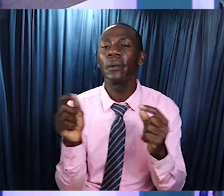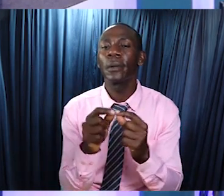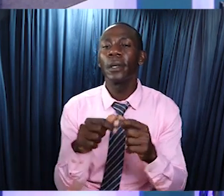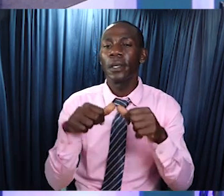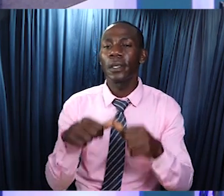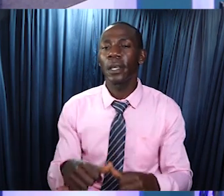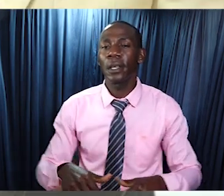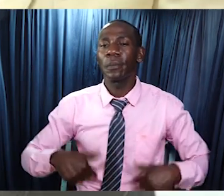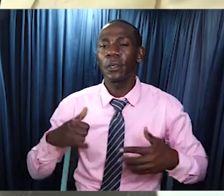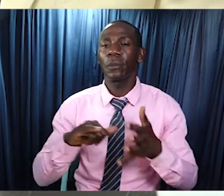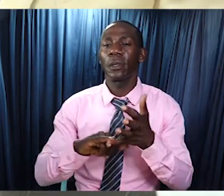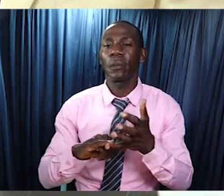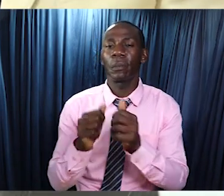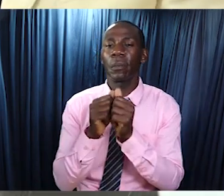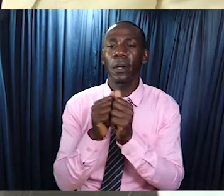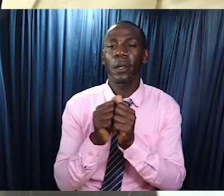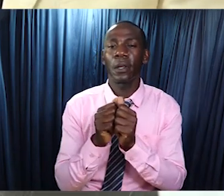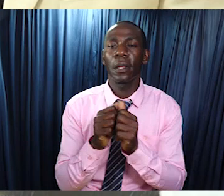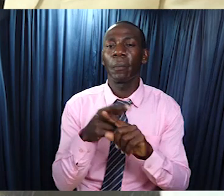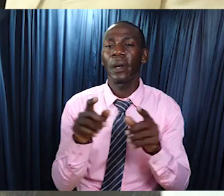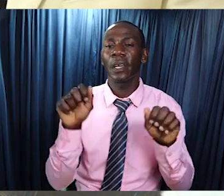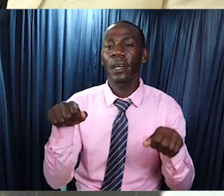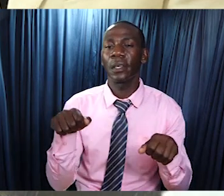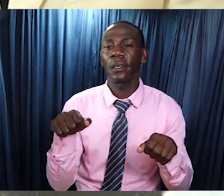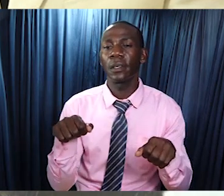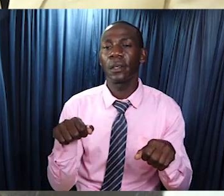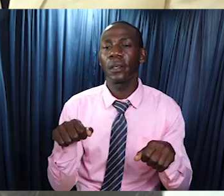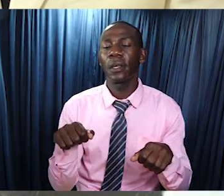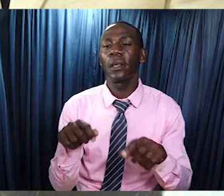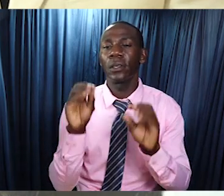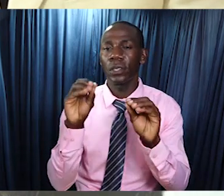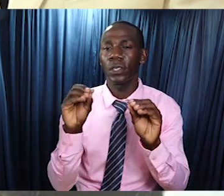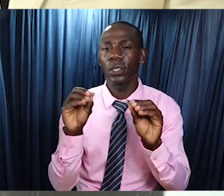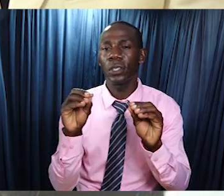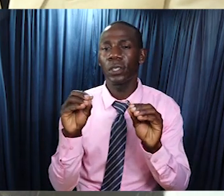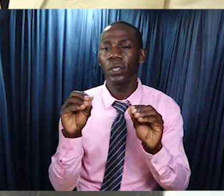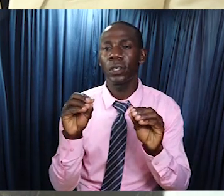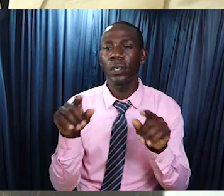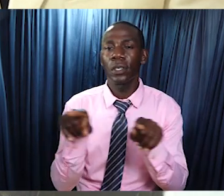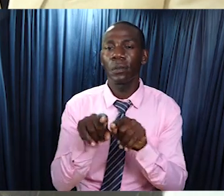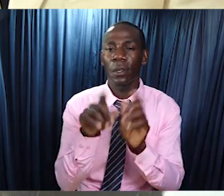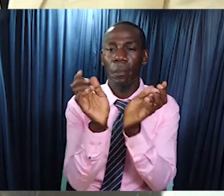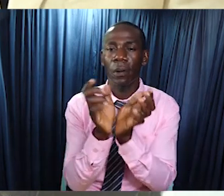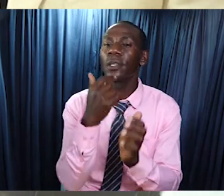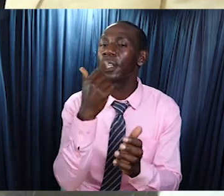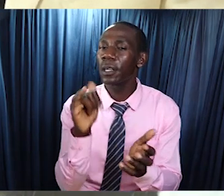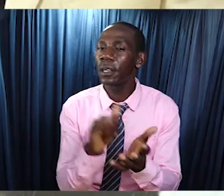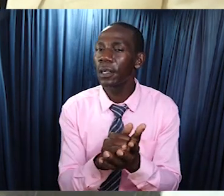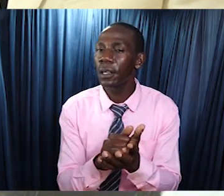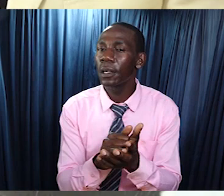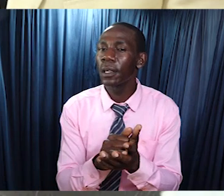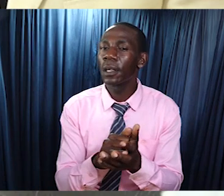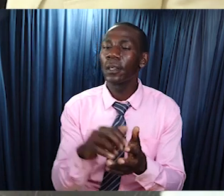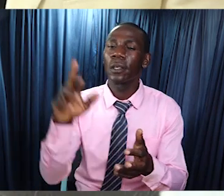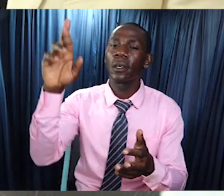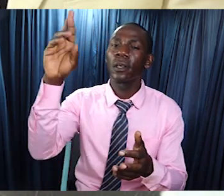bitterness, niishi na amani na mume wangu, and live in peace with lakini my husband. Siwezi, but I'm not able to. Kafundishwa, you will be taught. Kama Paulo alivyosema, as Paul said.